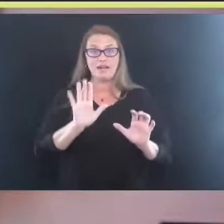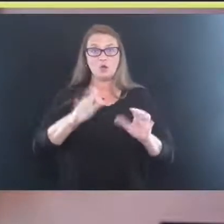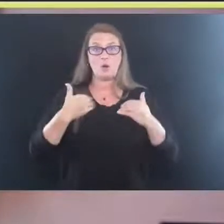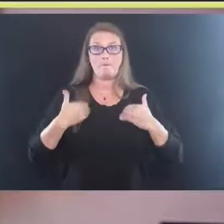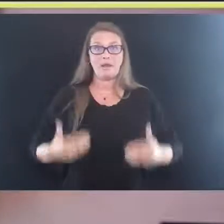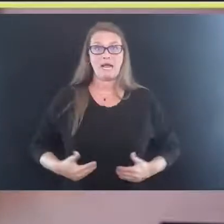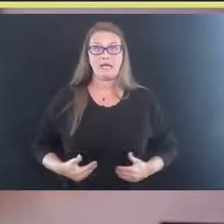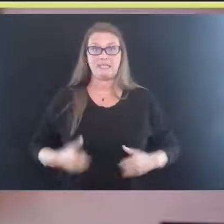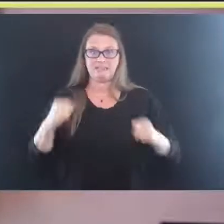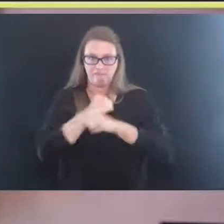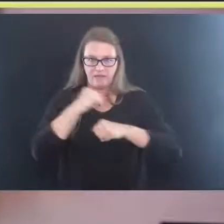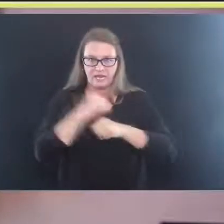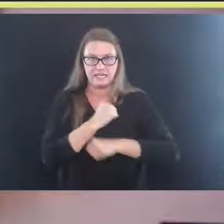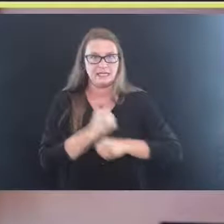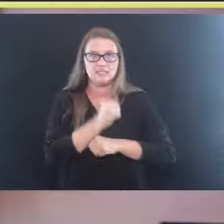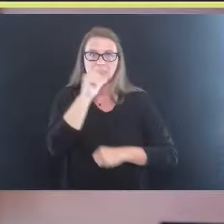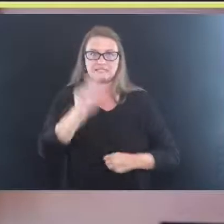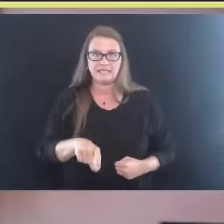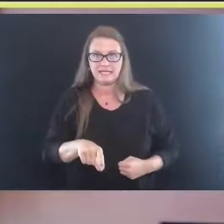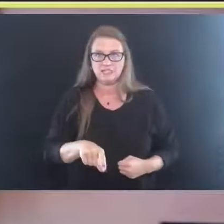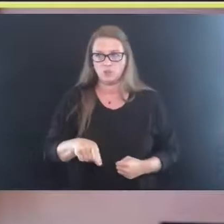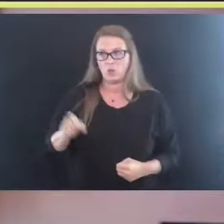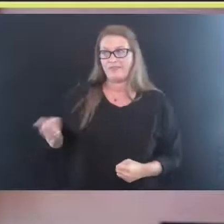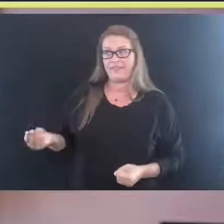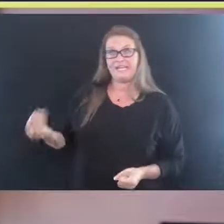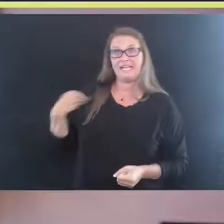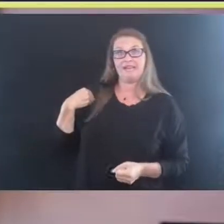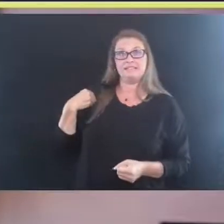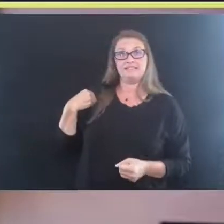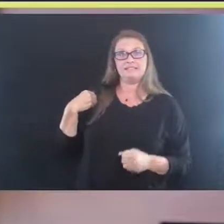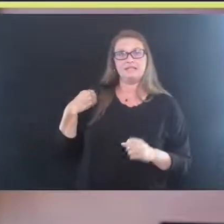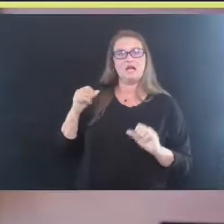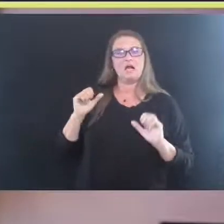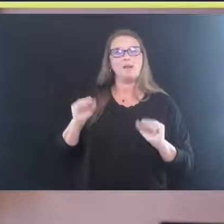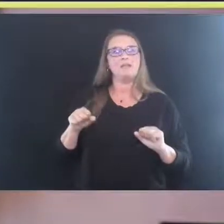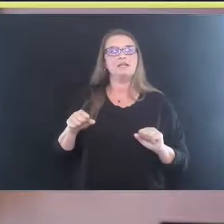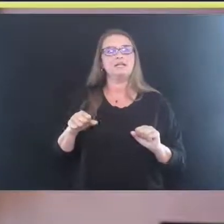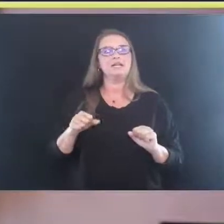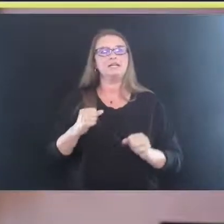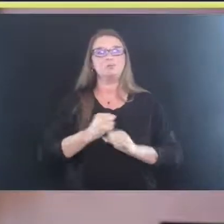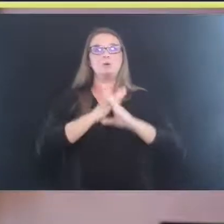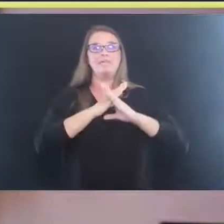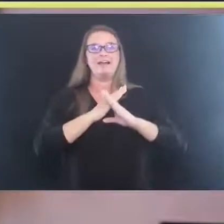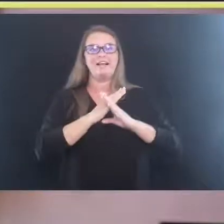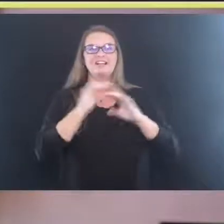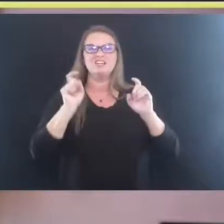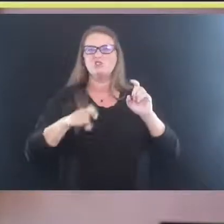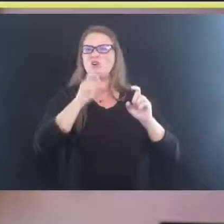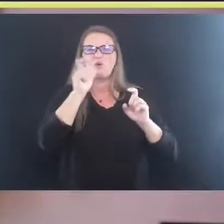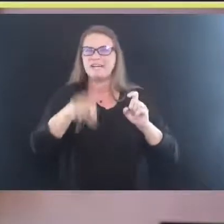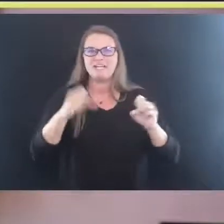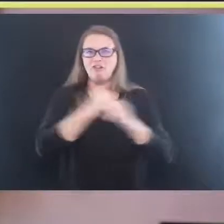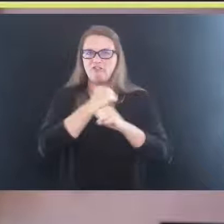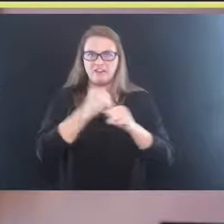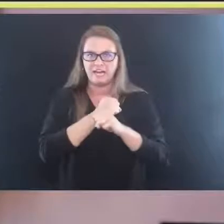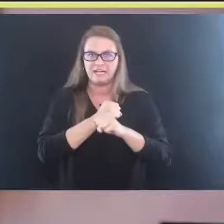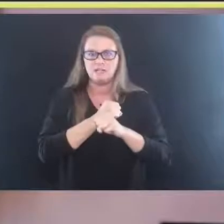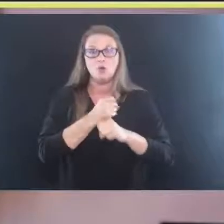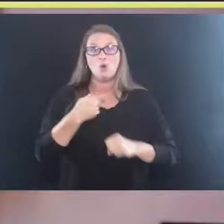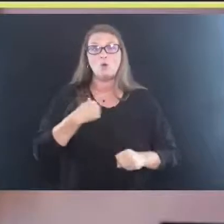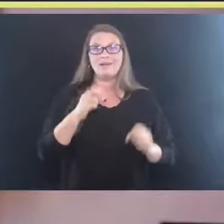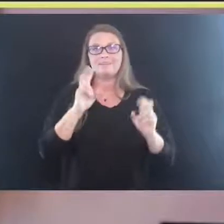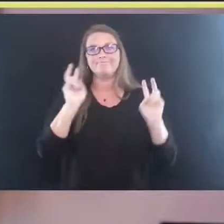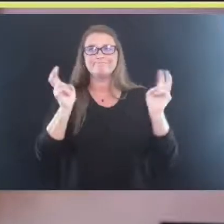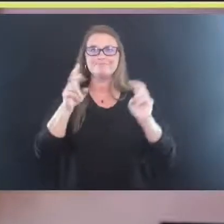make these antibodies. It provides those antibodies separate from the person's immune system. So when we say passive,